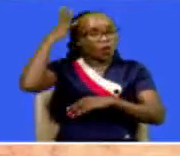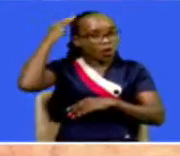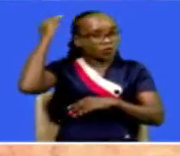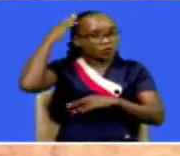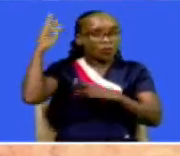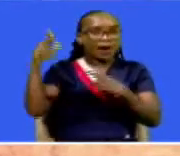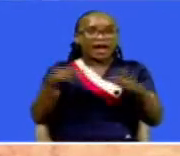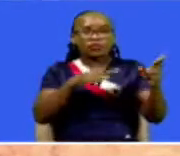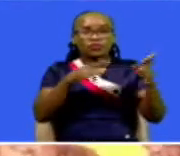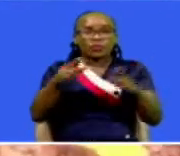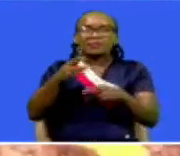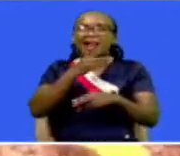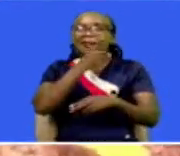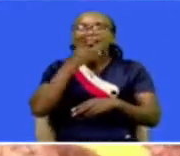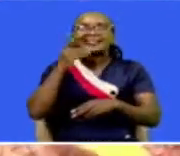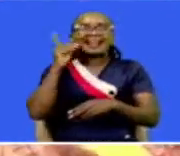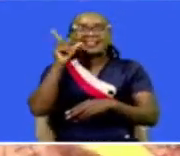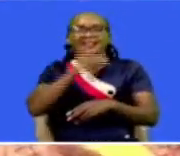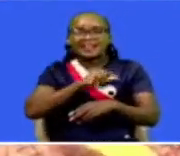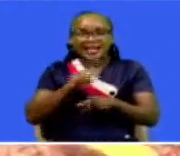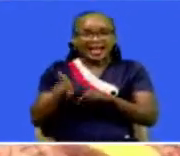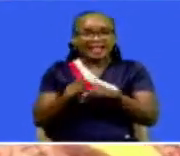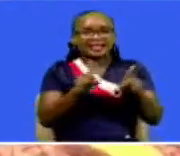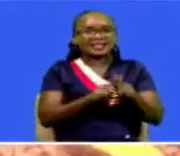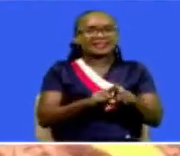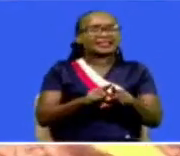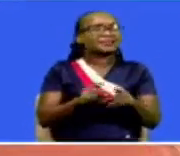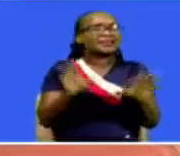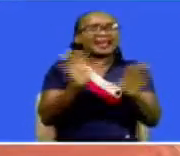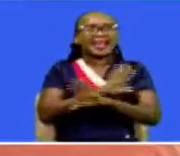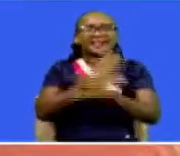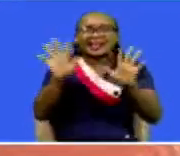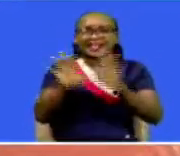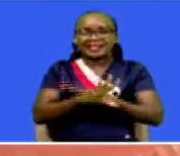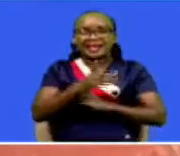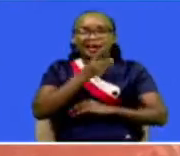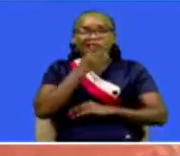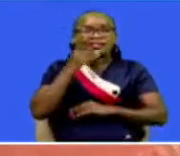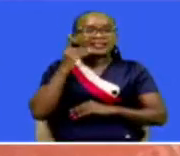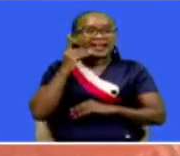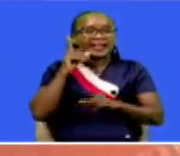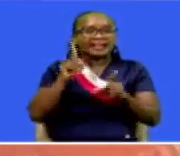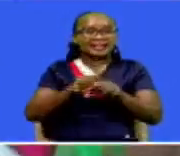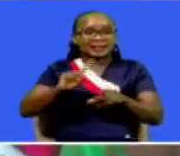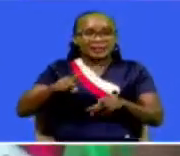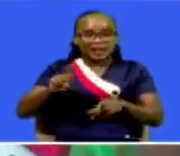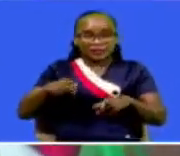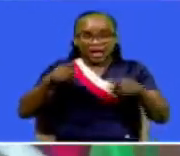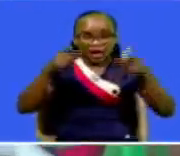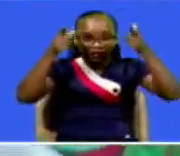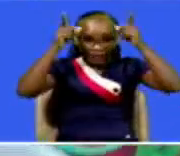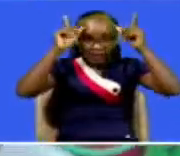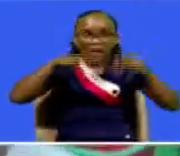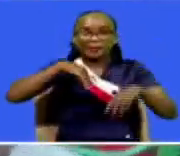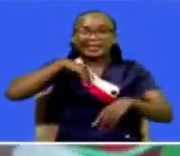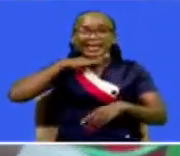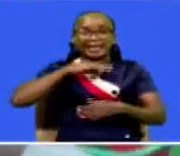rivers and wells have dried up, pastures have turned to dust, causing the death of thousands of livestock.